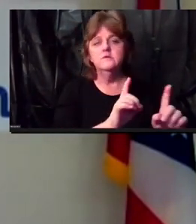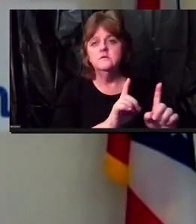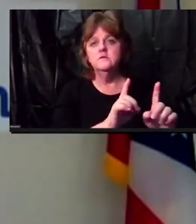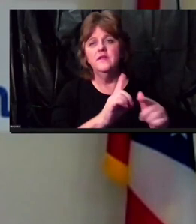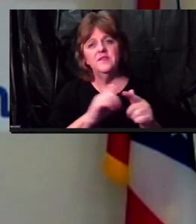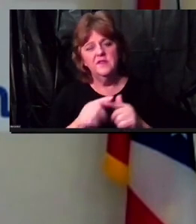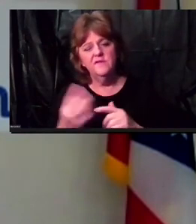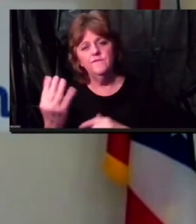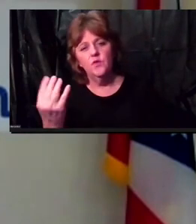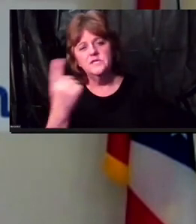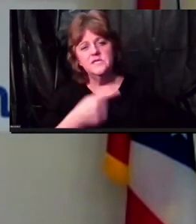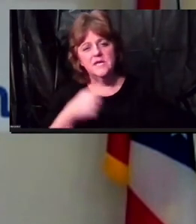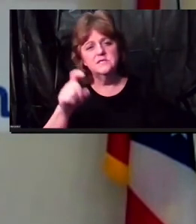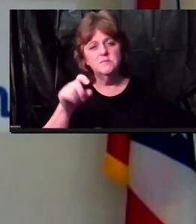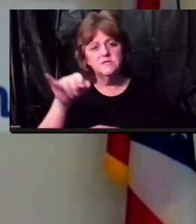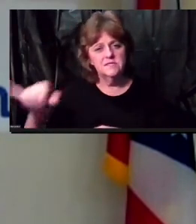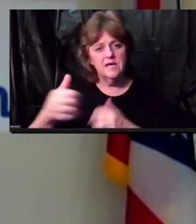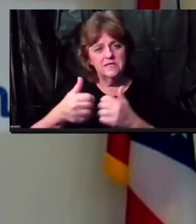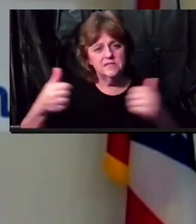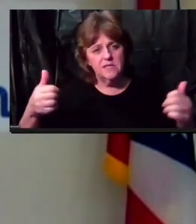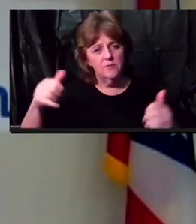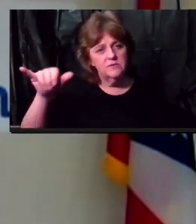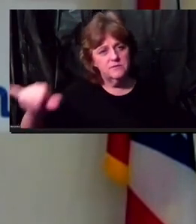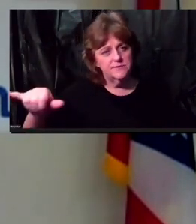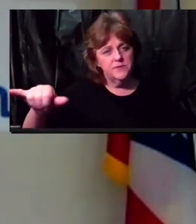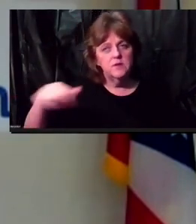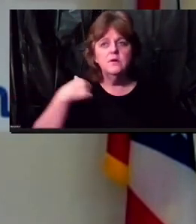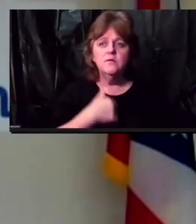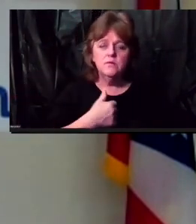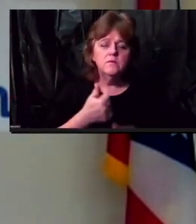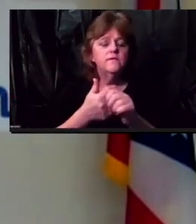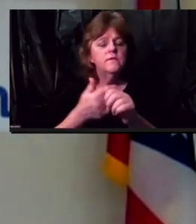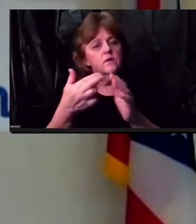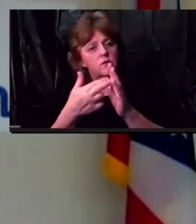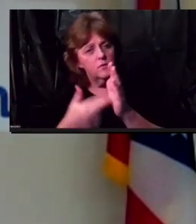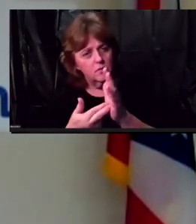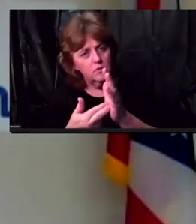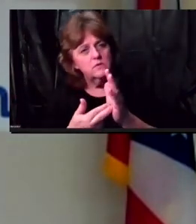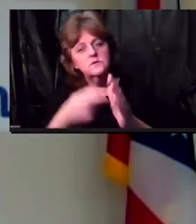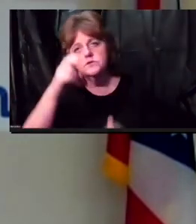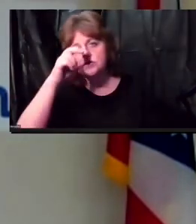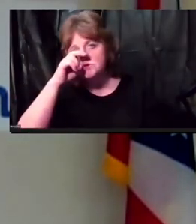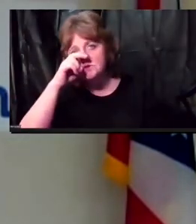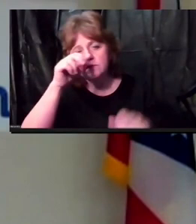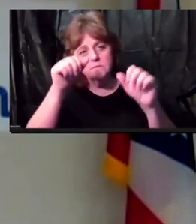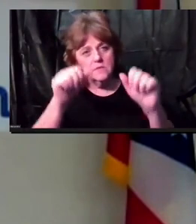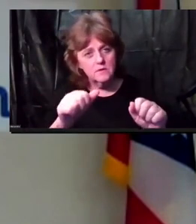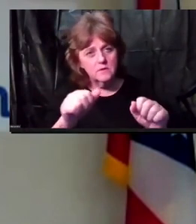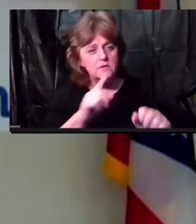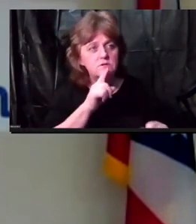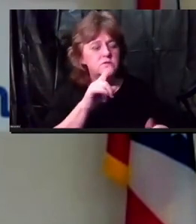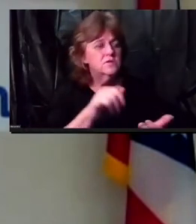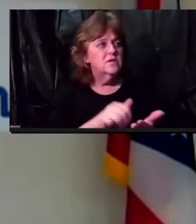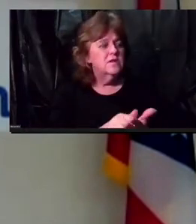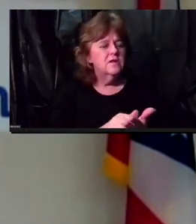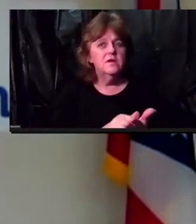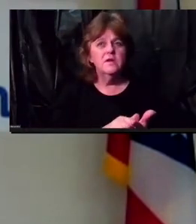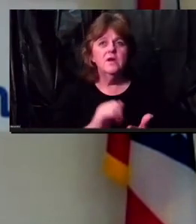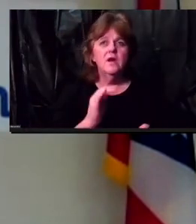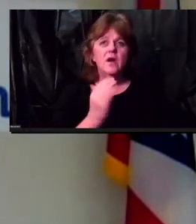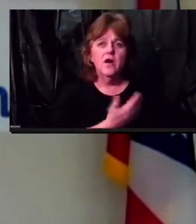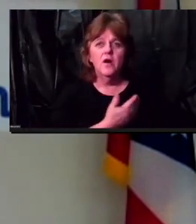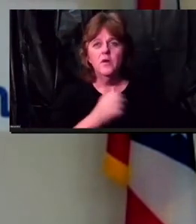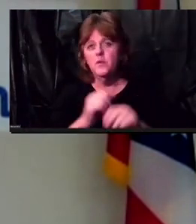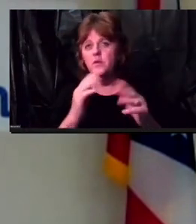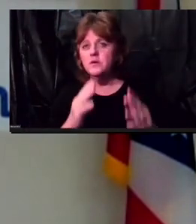they would quarantine for the whole 14 days. So we're following the protocol as strict as possible to ensure the safety of our